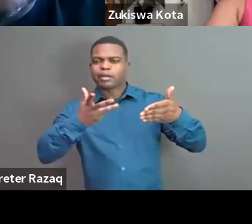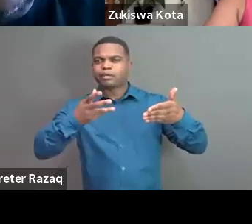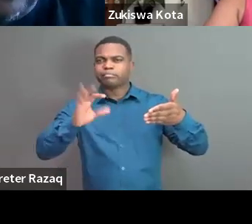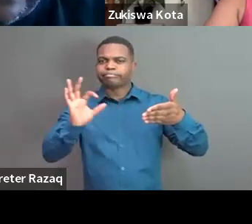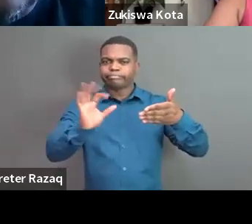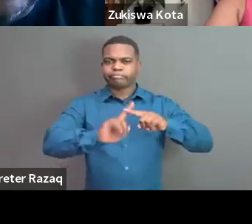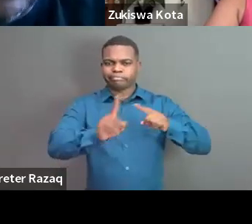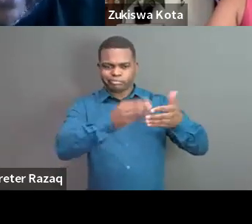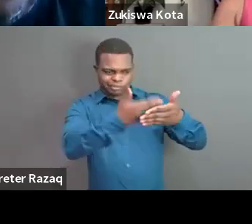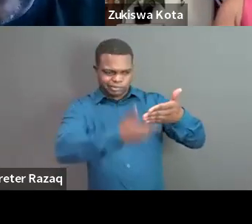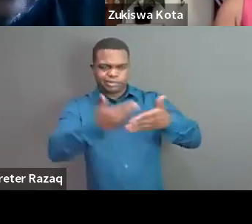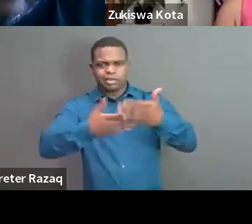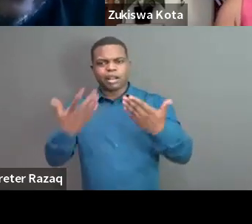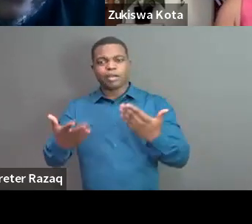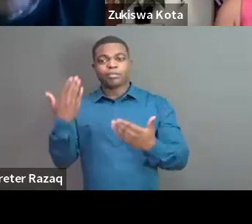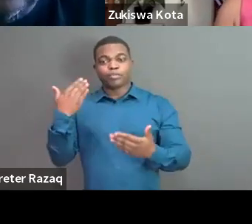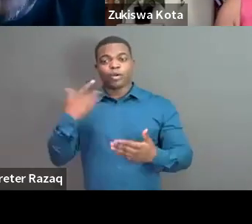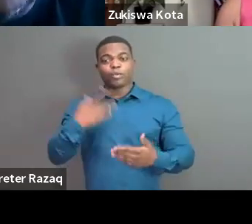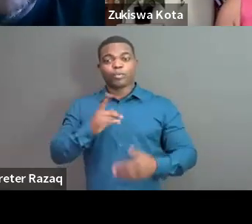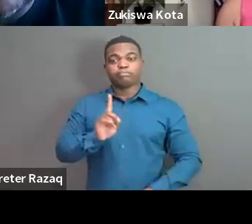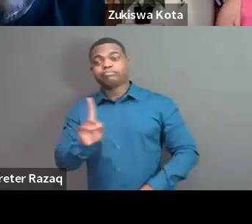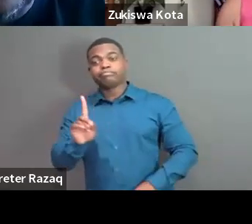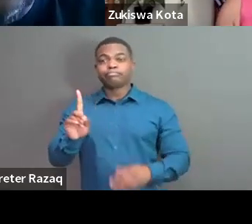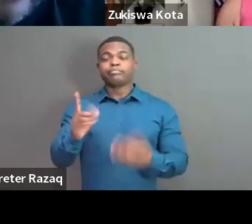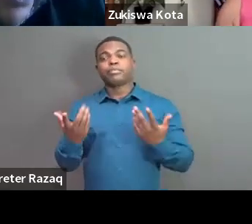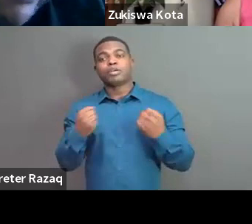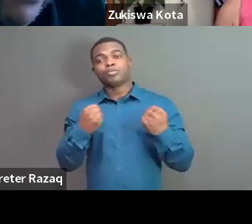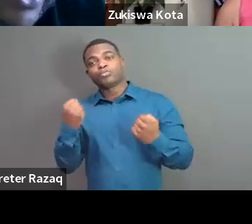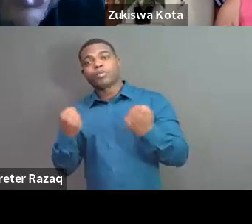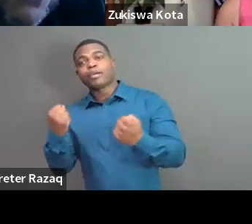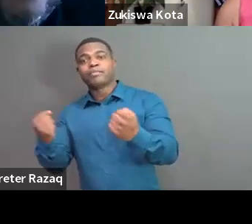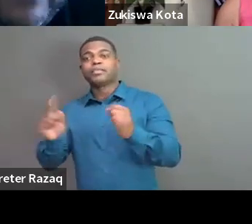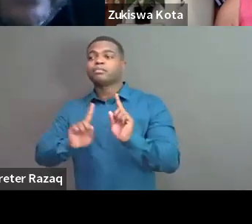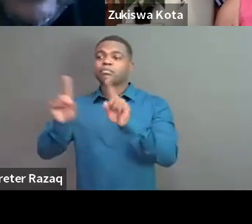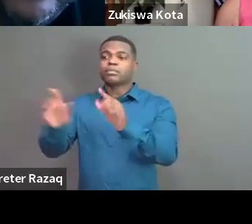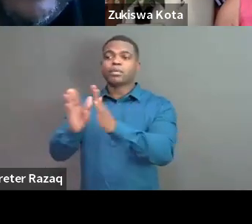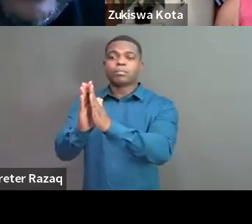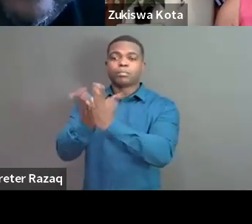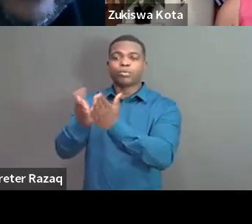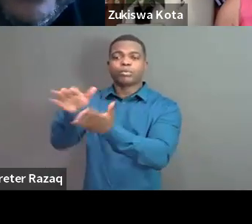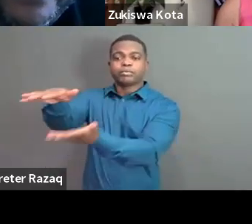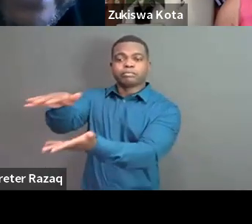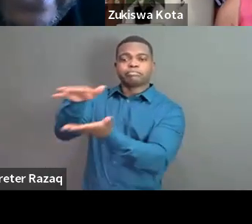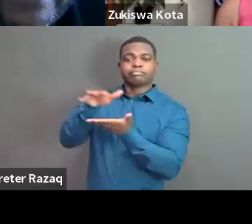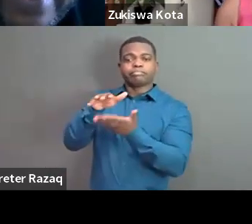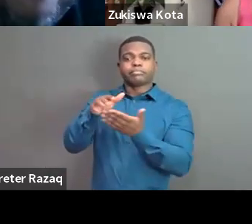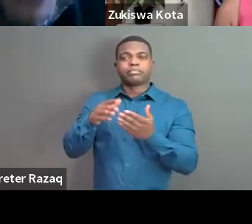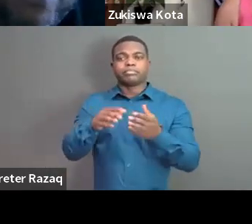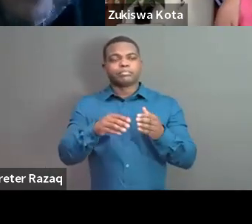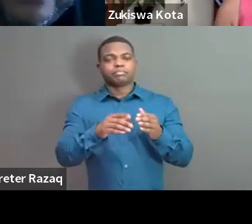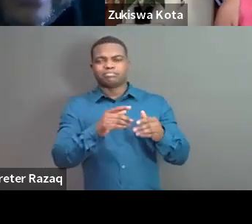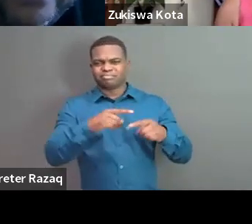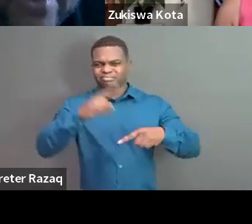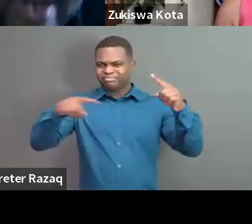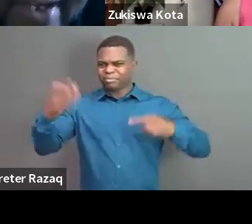or a taxi to come. Now you can quickly go into the system and Uber and get so. So the